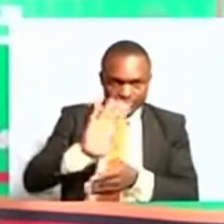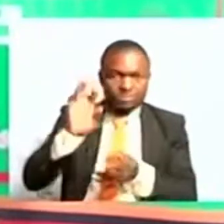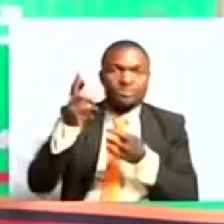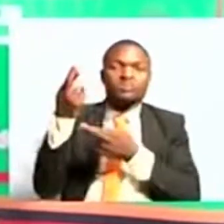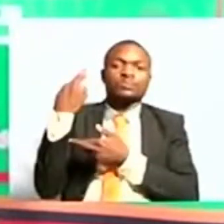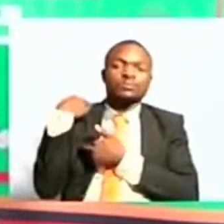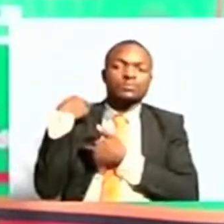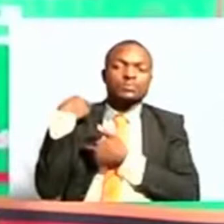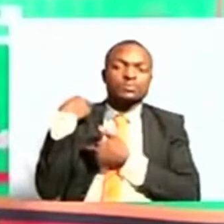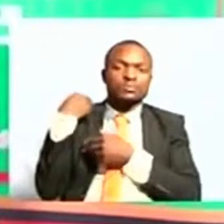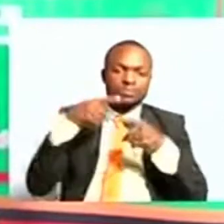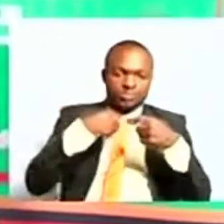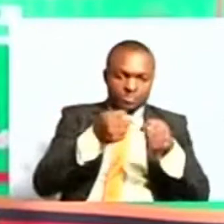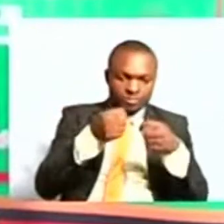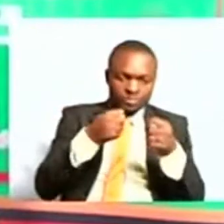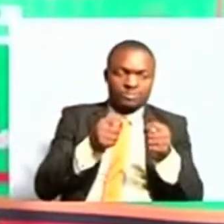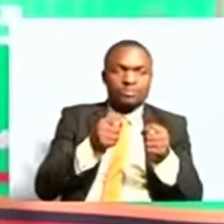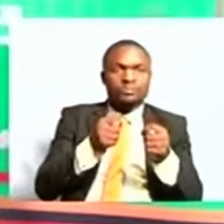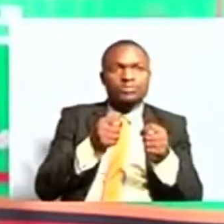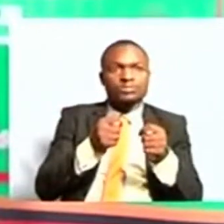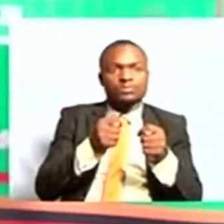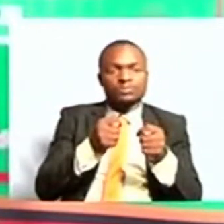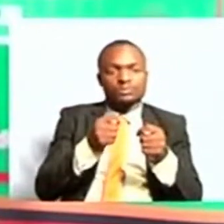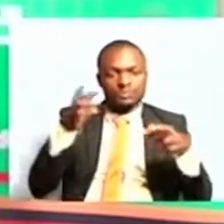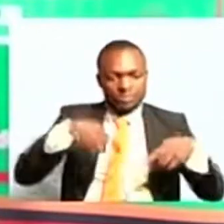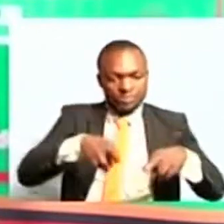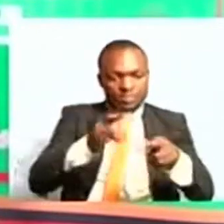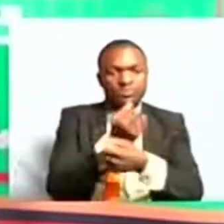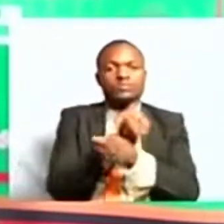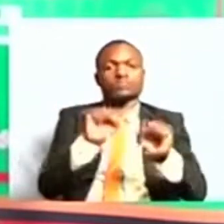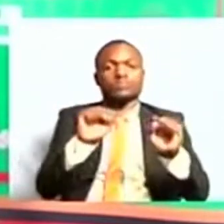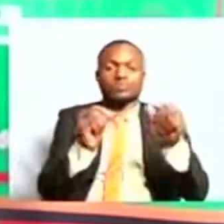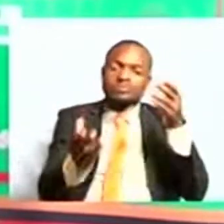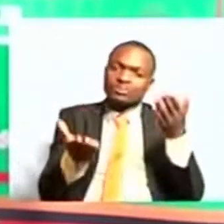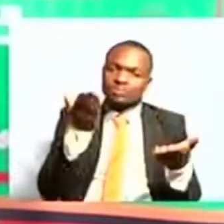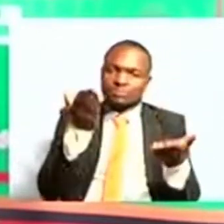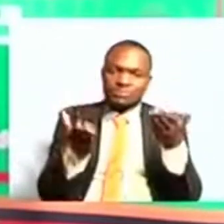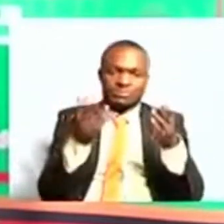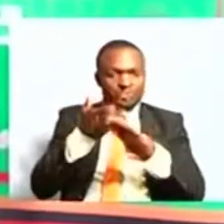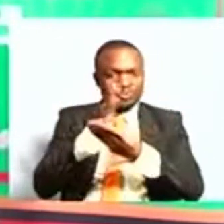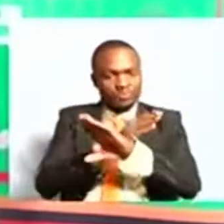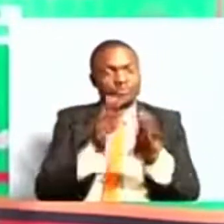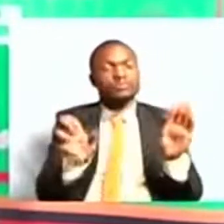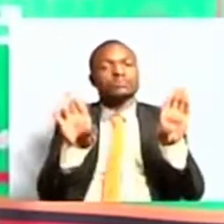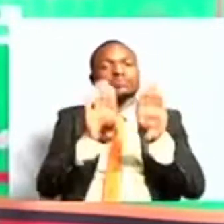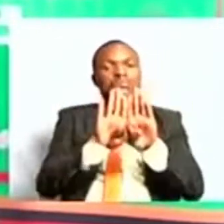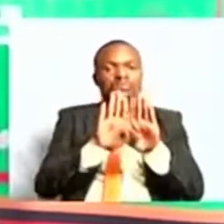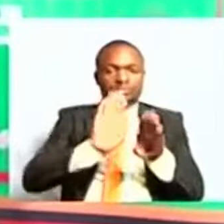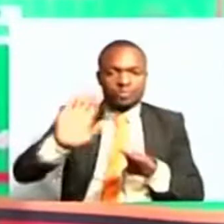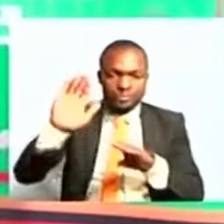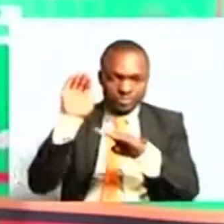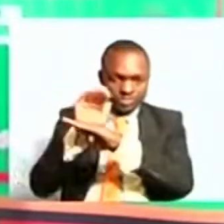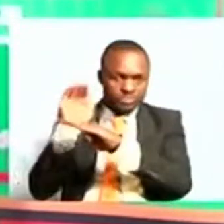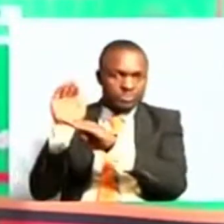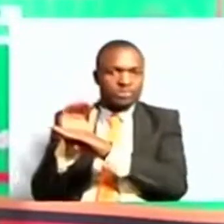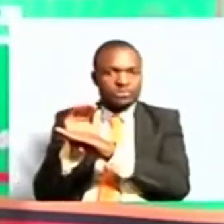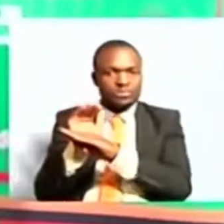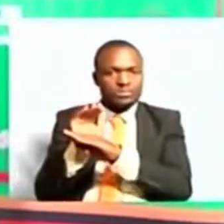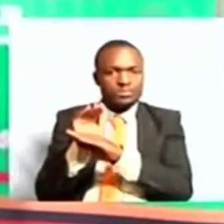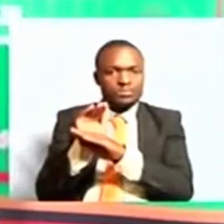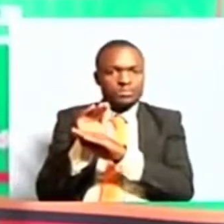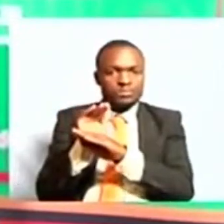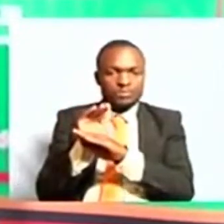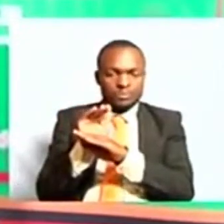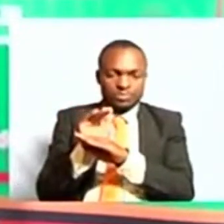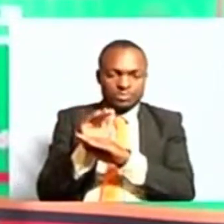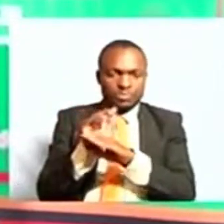try as much as possible to make our roads safe. Maybe before we close, your comment, or just generally comment on